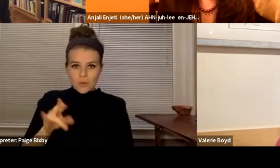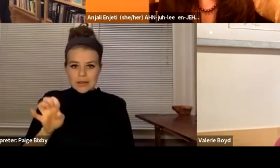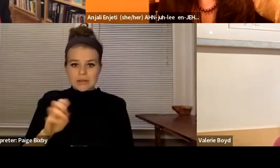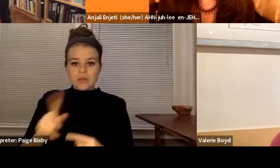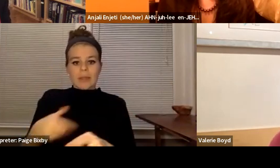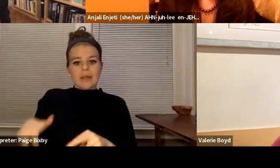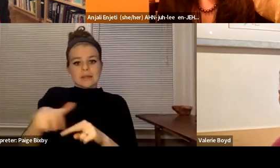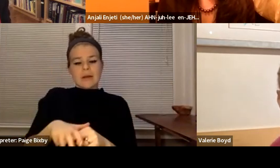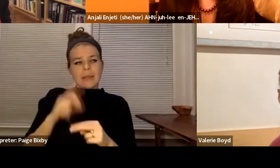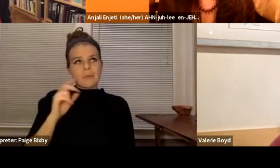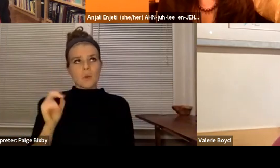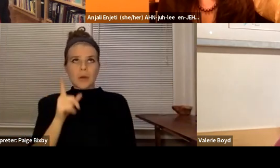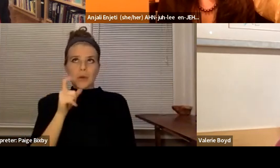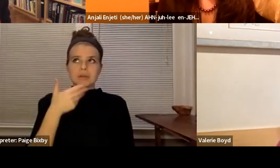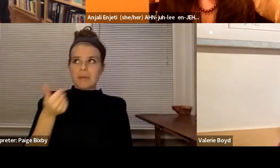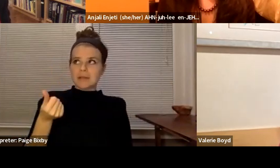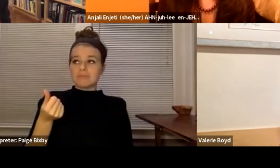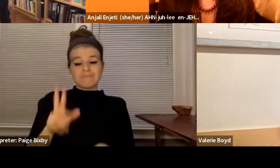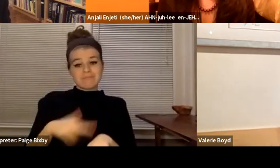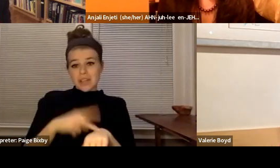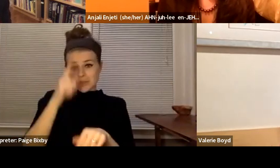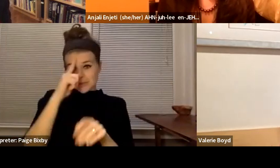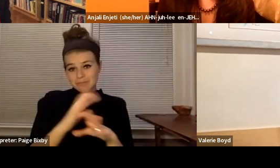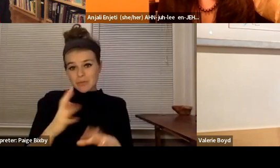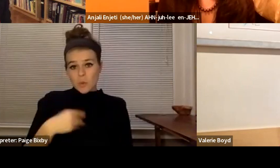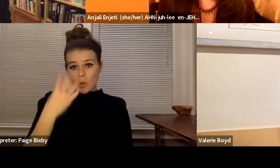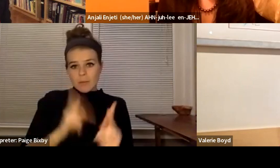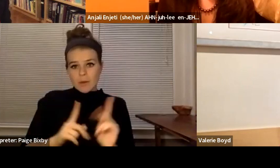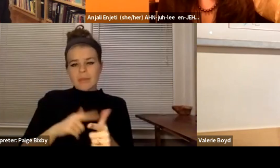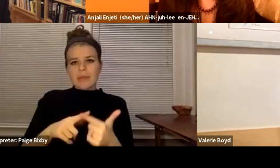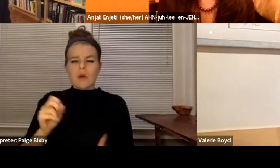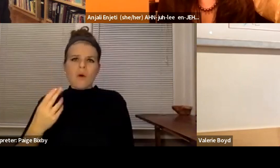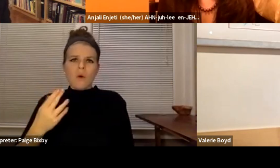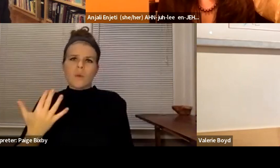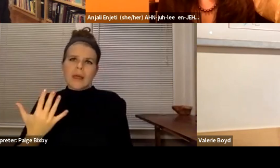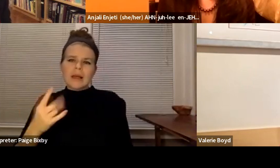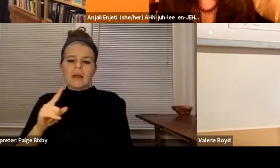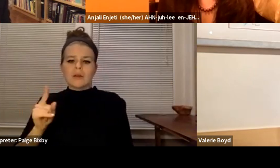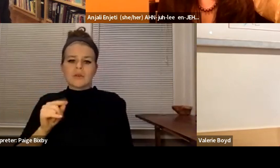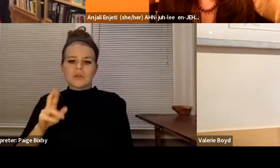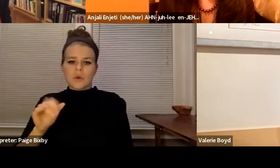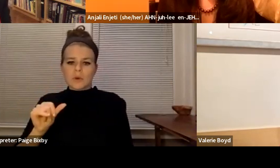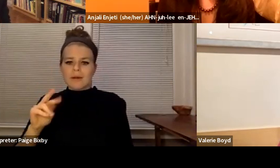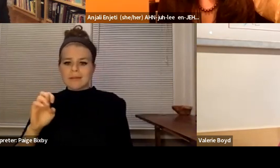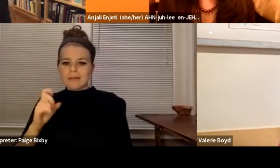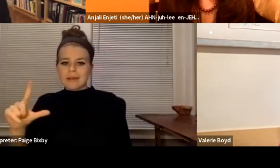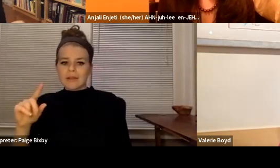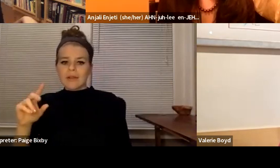best? And they're just naturally thinking of white people. And then they're like, oh, but wait, Zora Neale Hurston was kind of good, right?